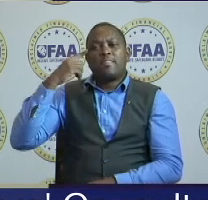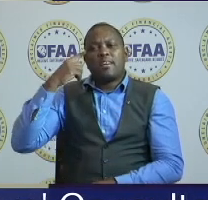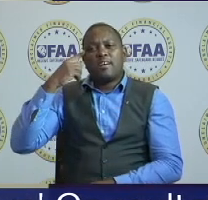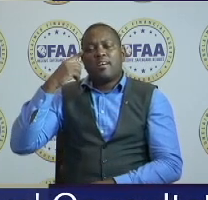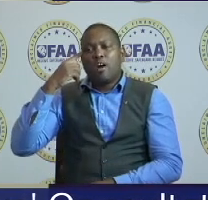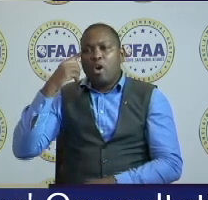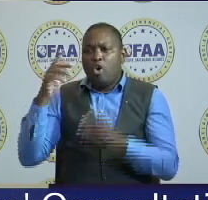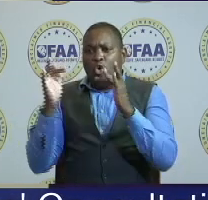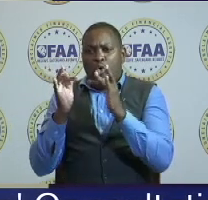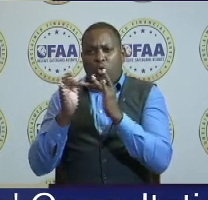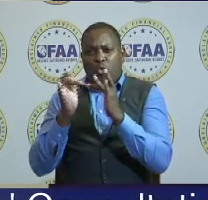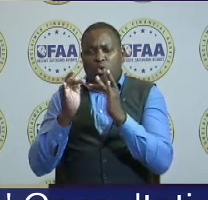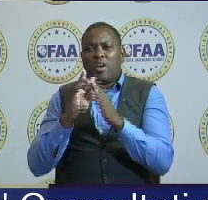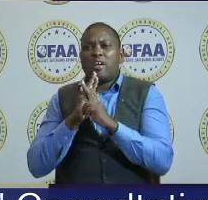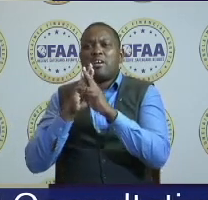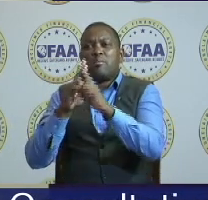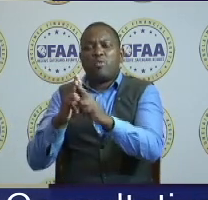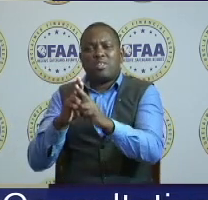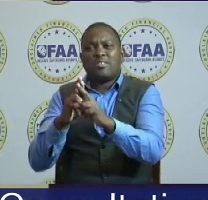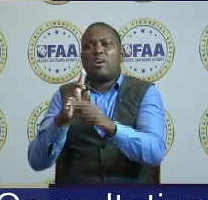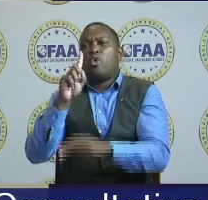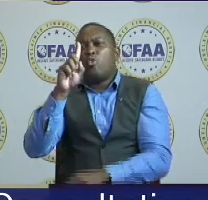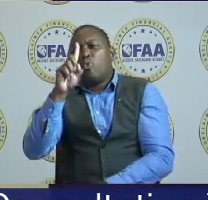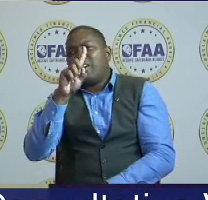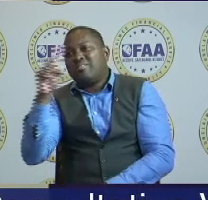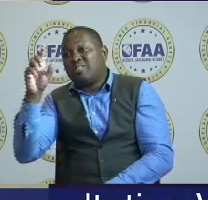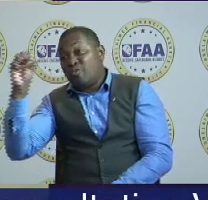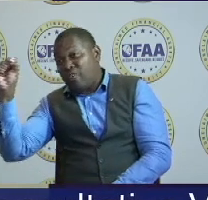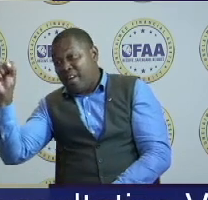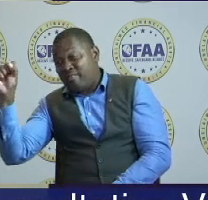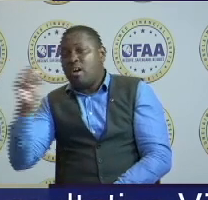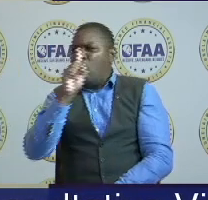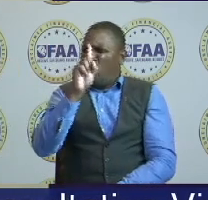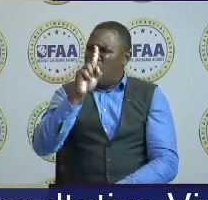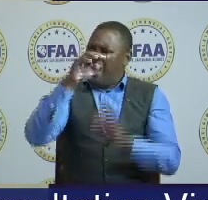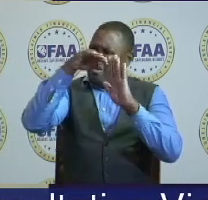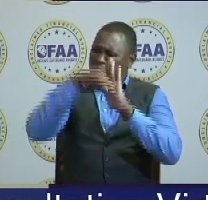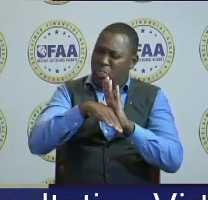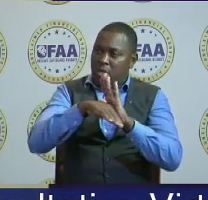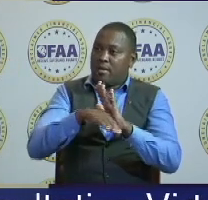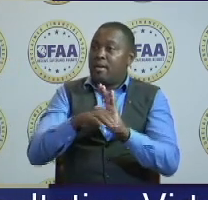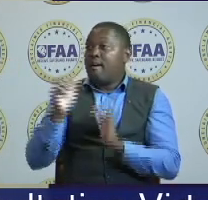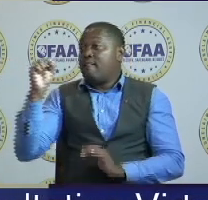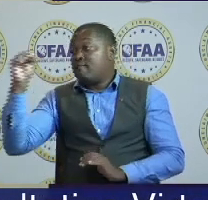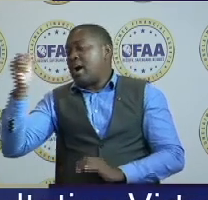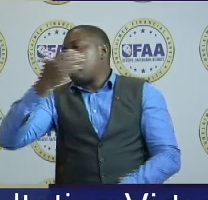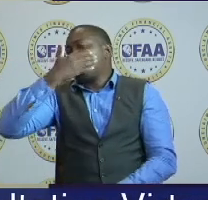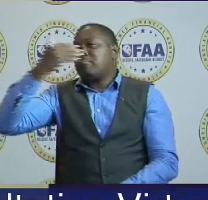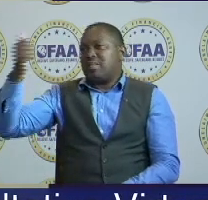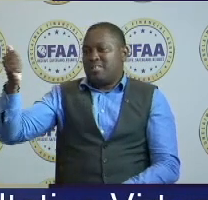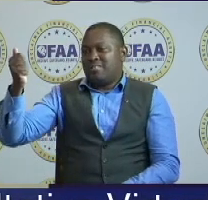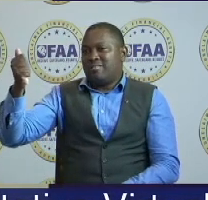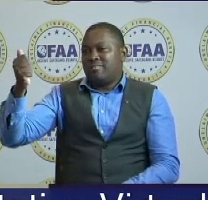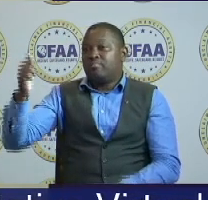portal on a scale of 1 to 5, where 1 is worse and 5 is best. So this is very simple. It